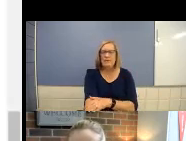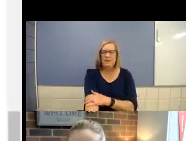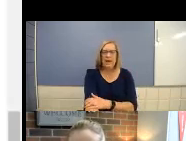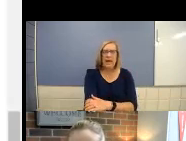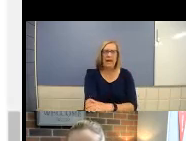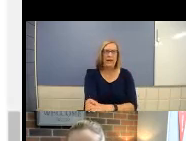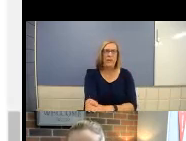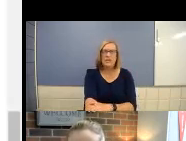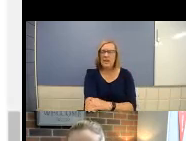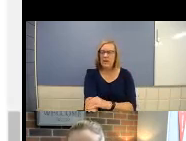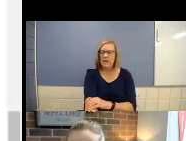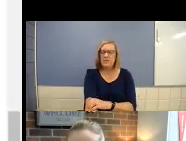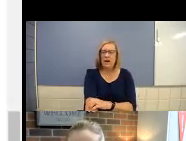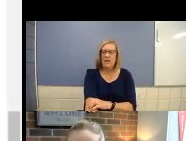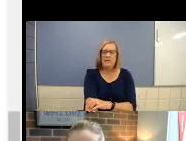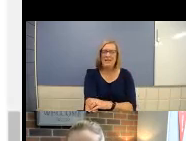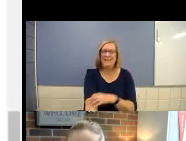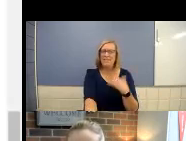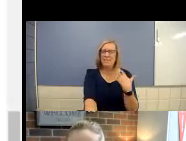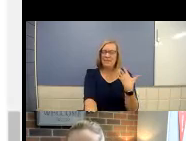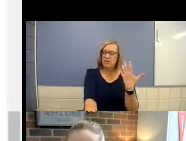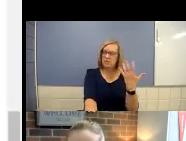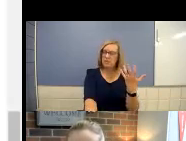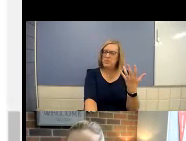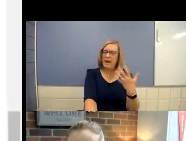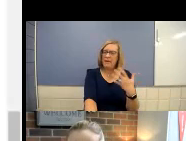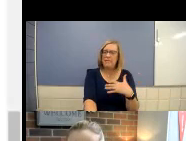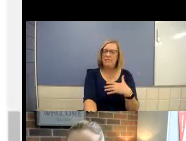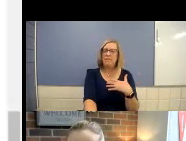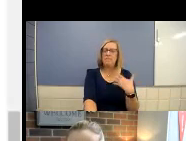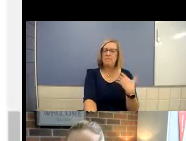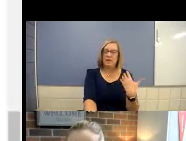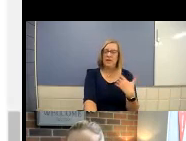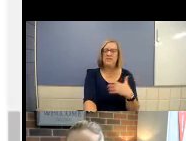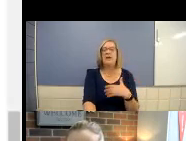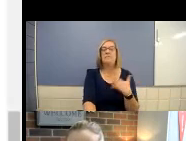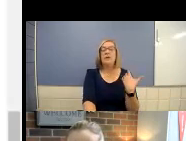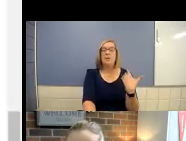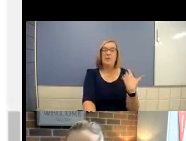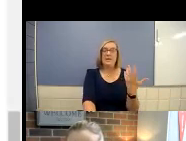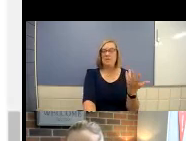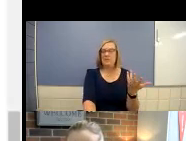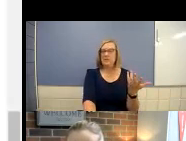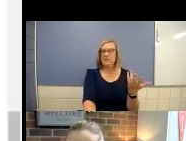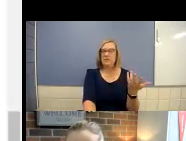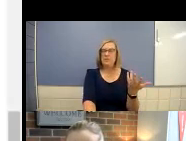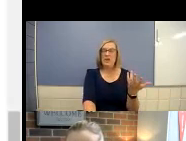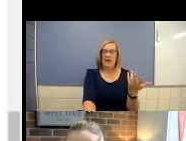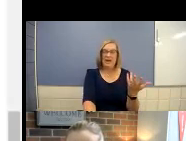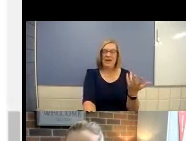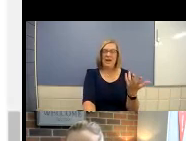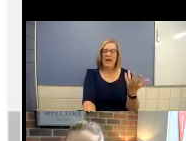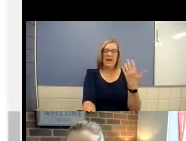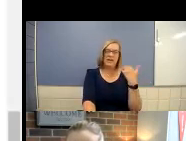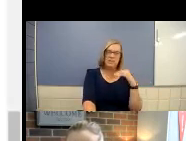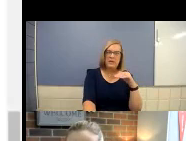everywhere, and I don't want to scare you. It's not like interpreters do math themselves all the time, but we need to be able to